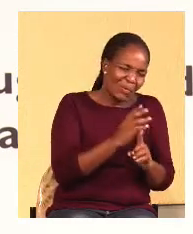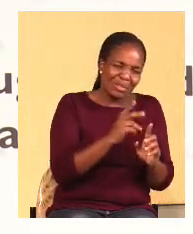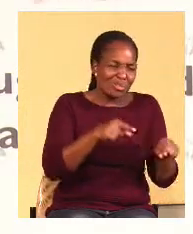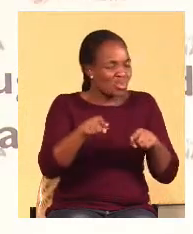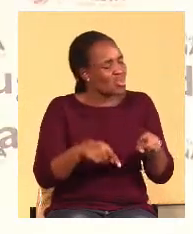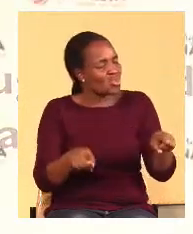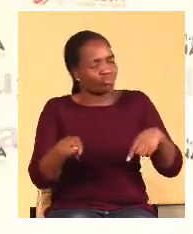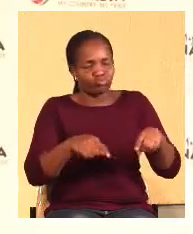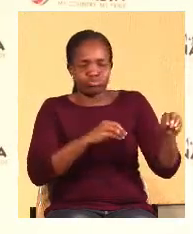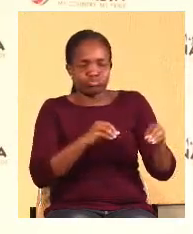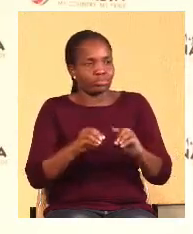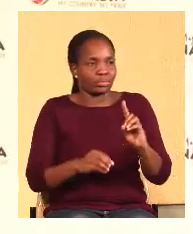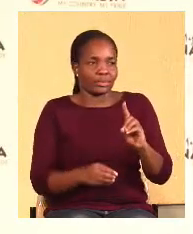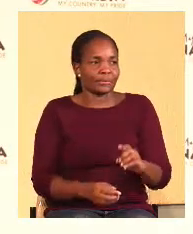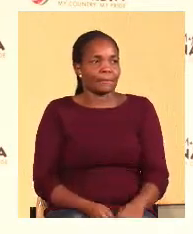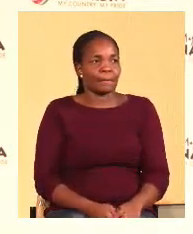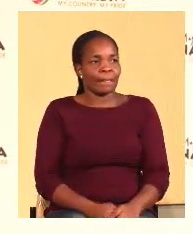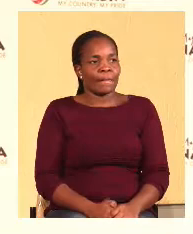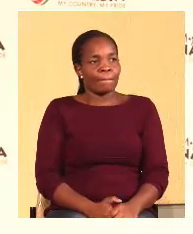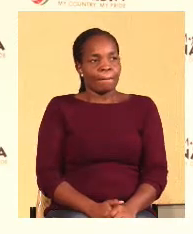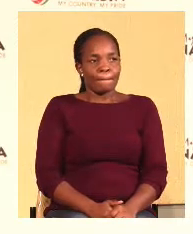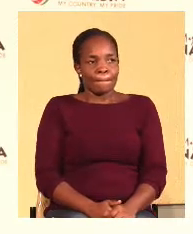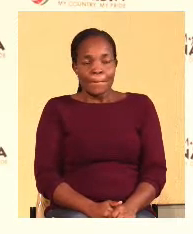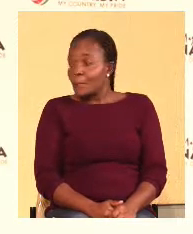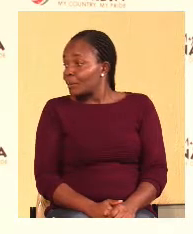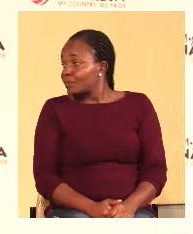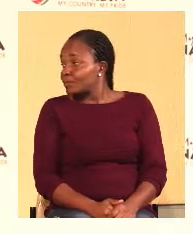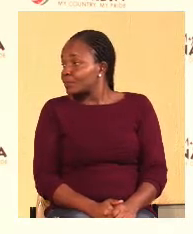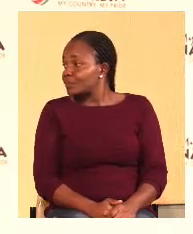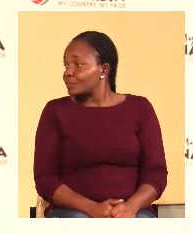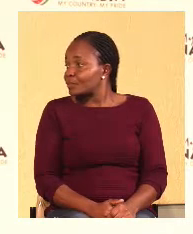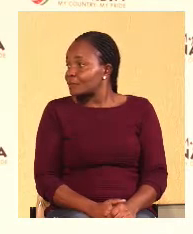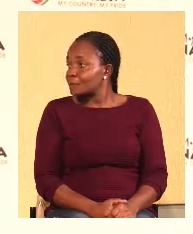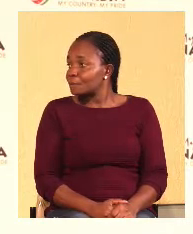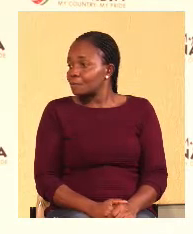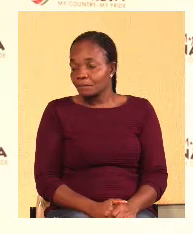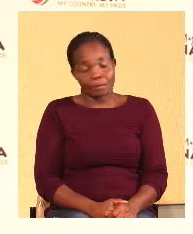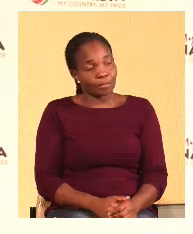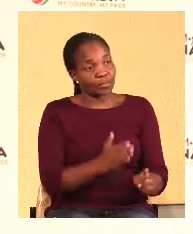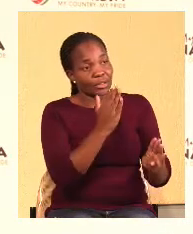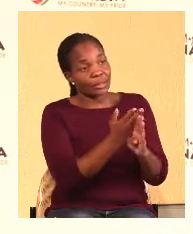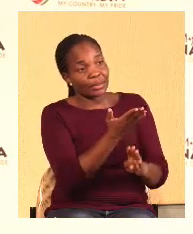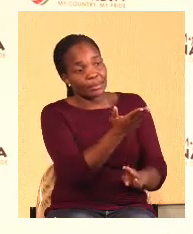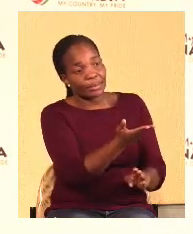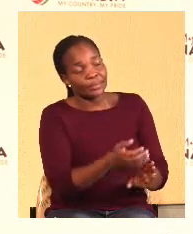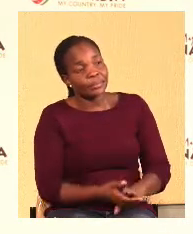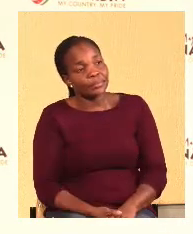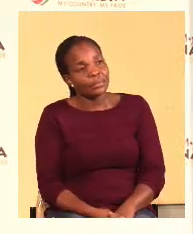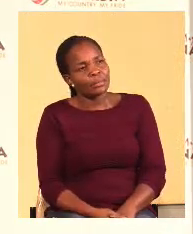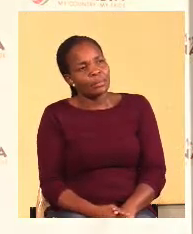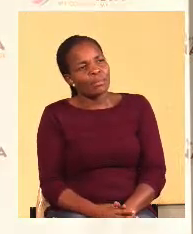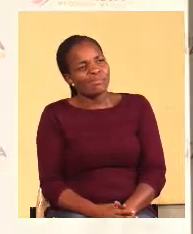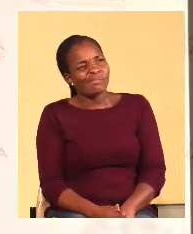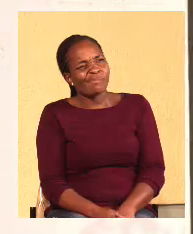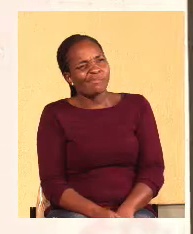General, two questions before we give over also to the health sector in terms of finalizing.